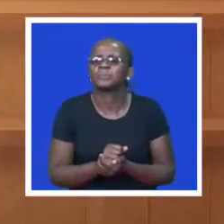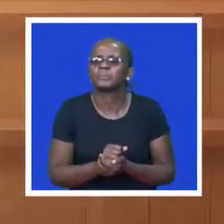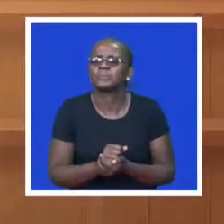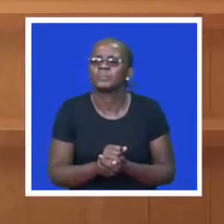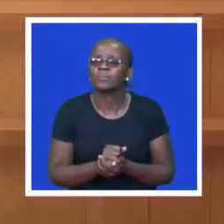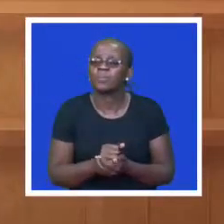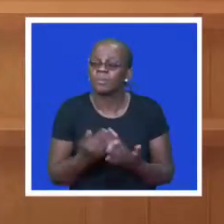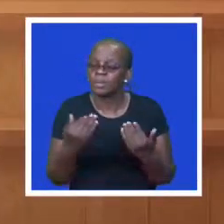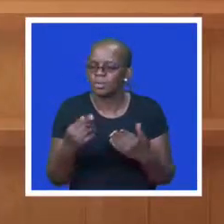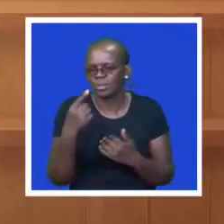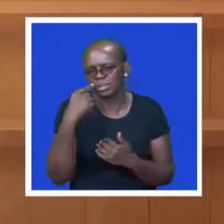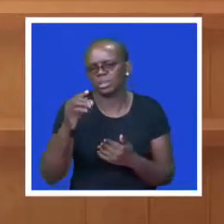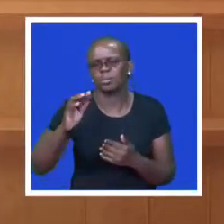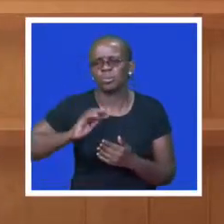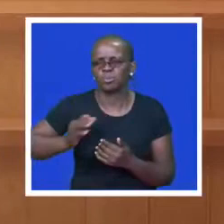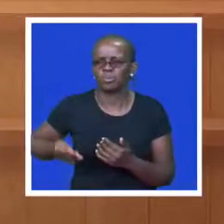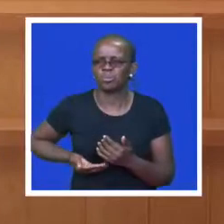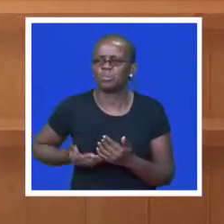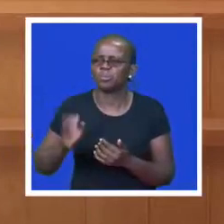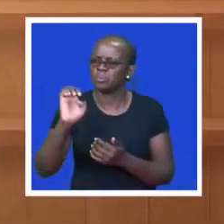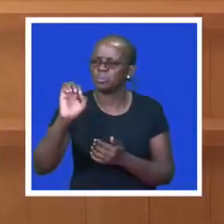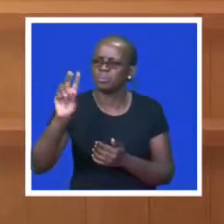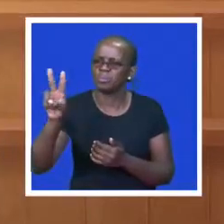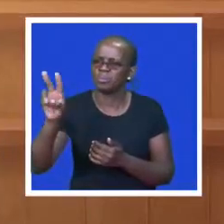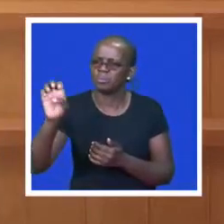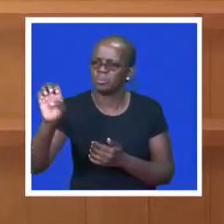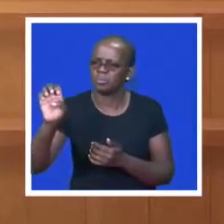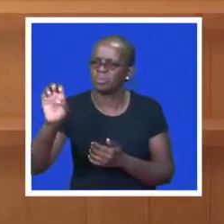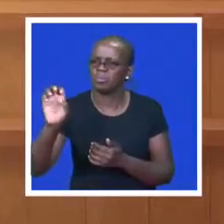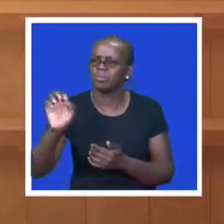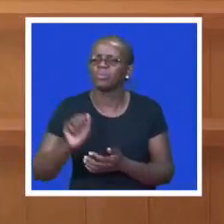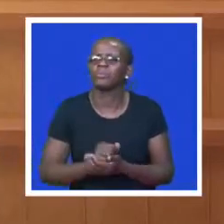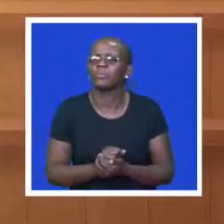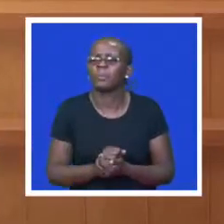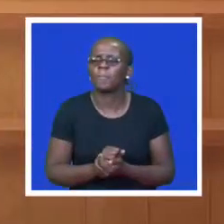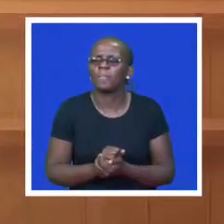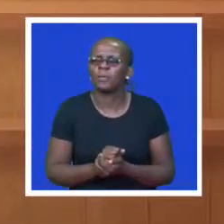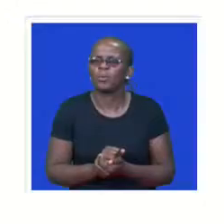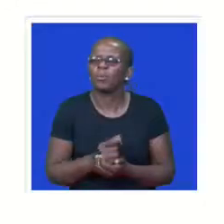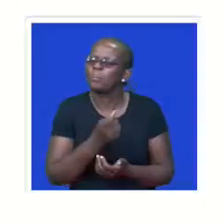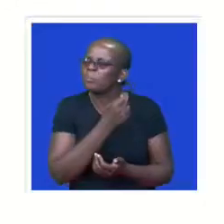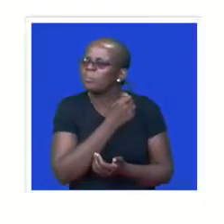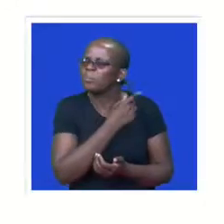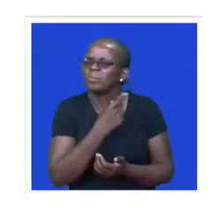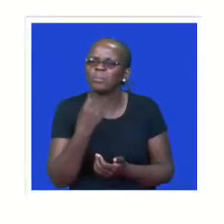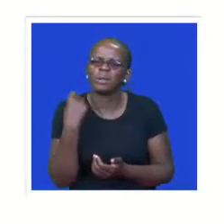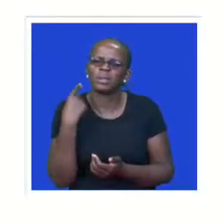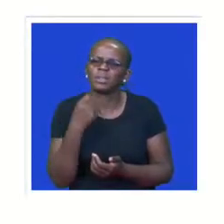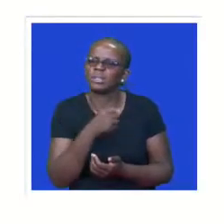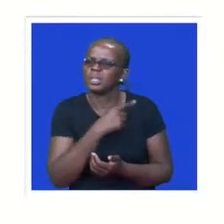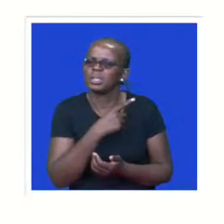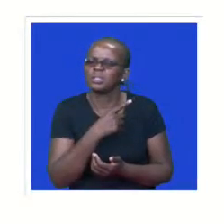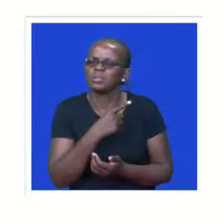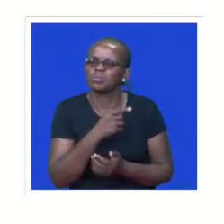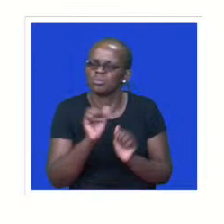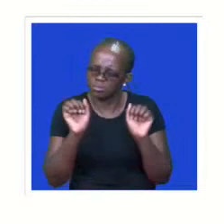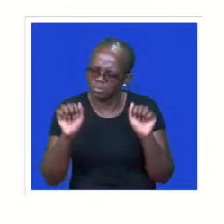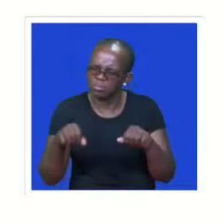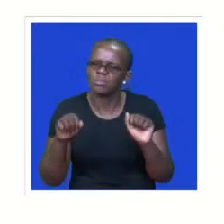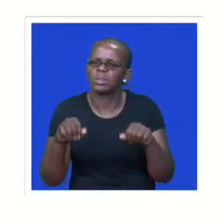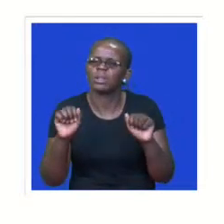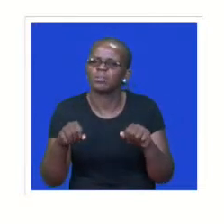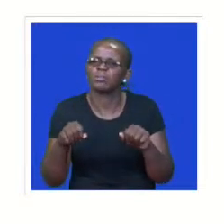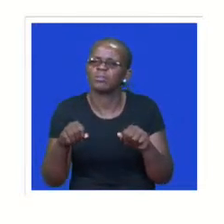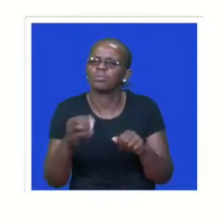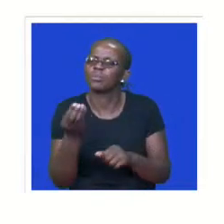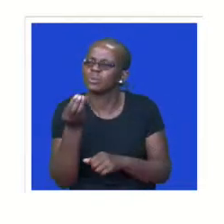Eve now, we learn that Eve is easily deceived and impulsive, my dear Lena. Why do we say that, my dear Lena?